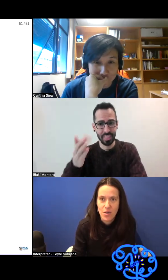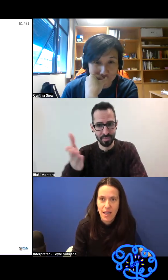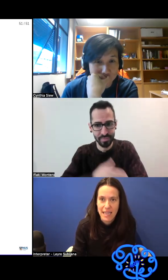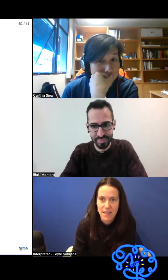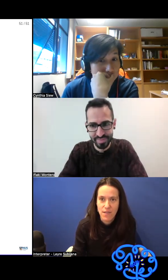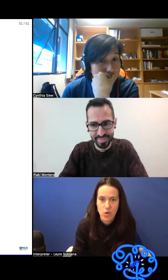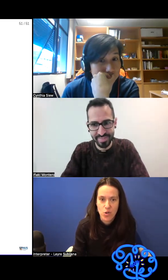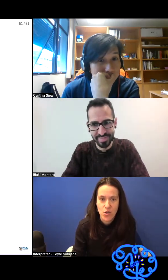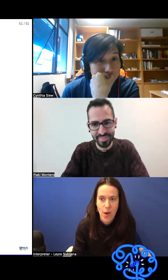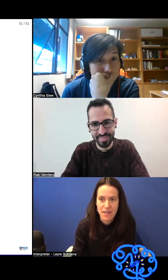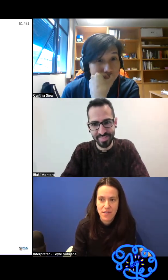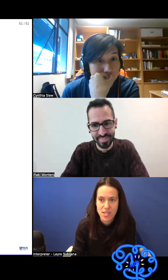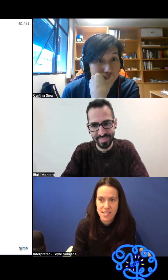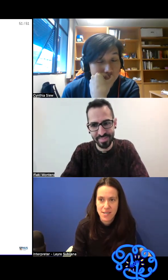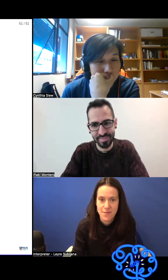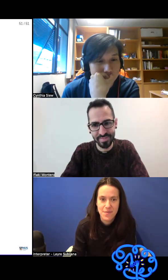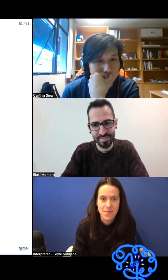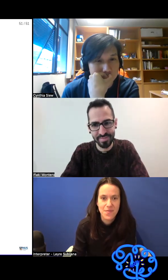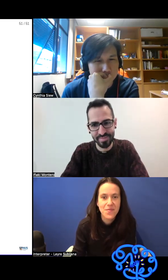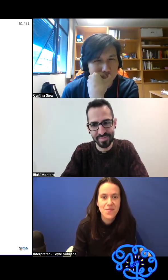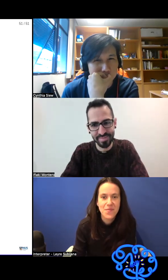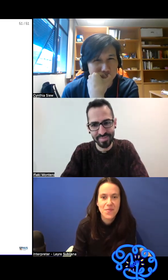So I'll give the floor to Yoed first.